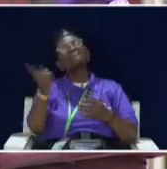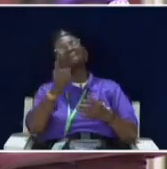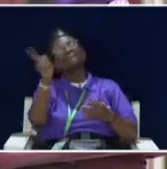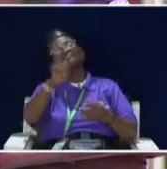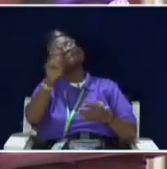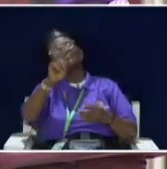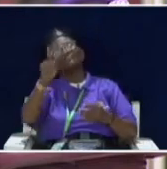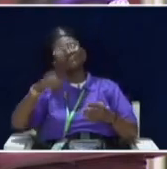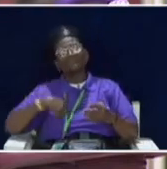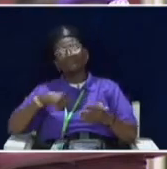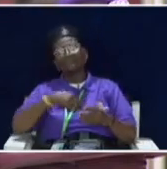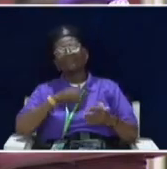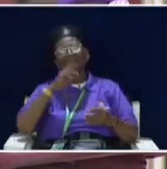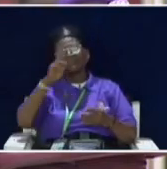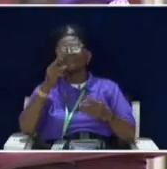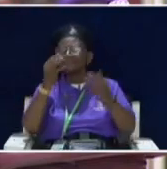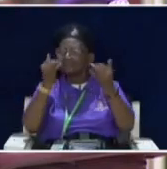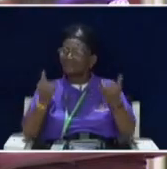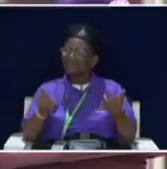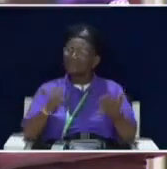By faith.